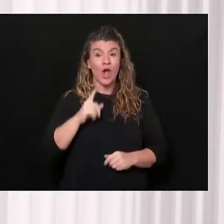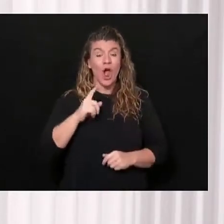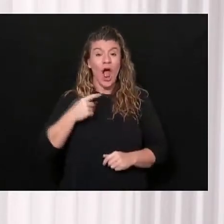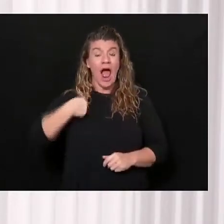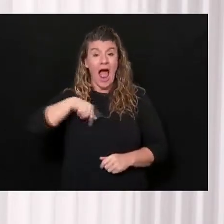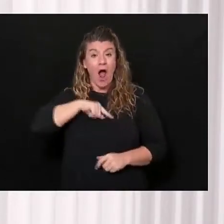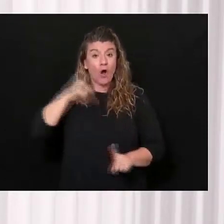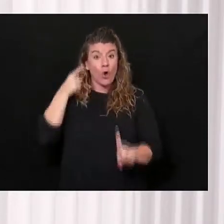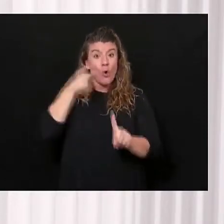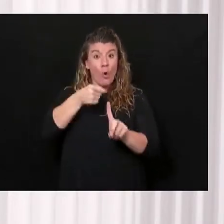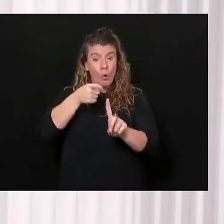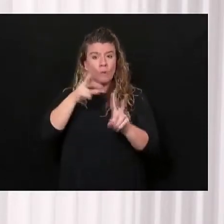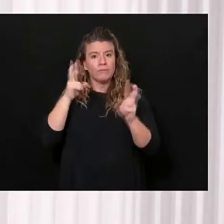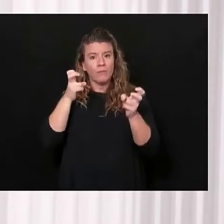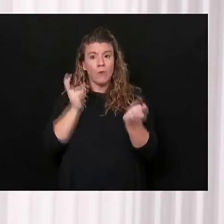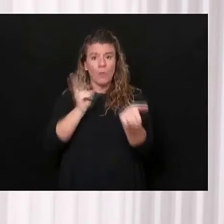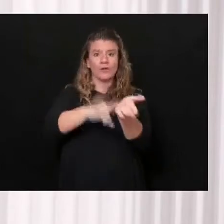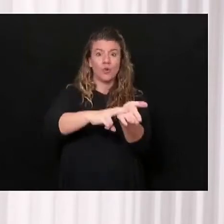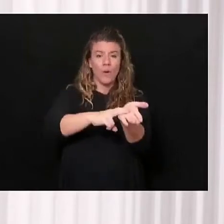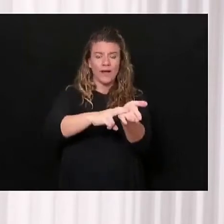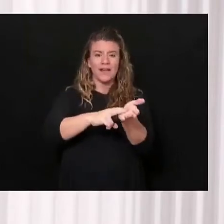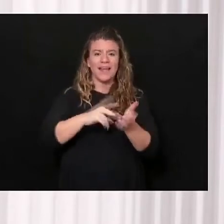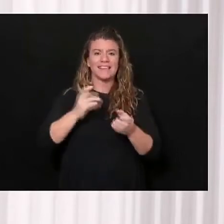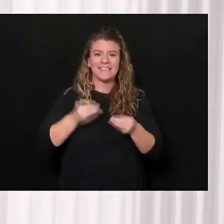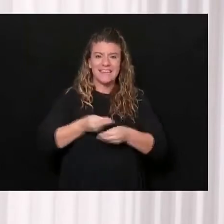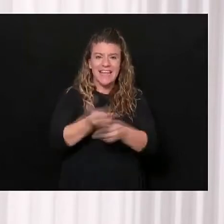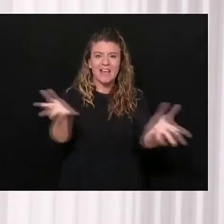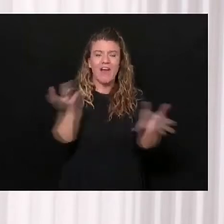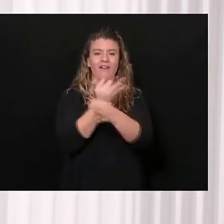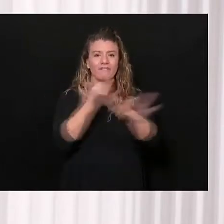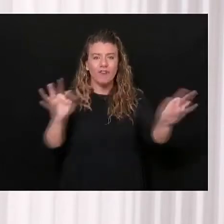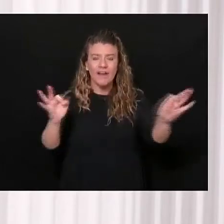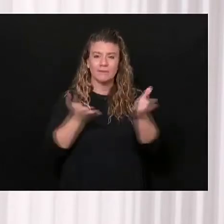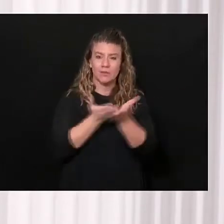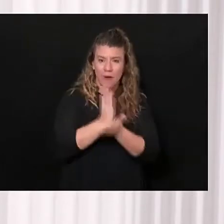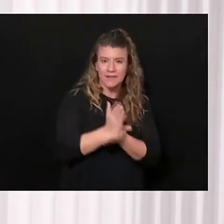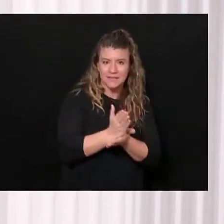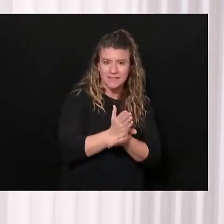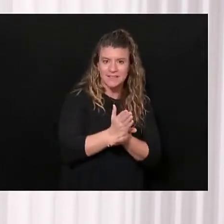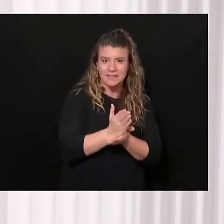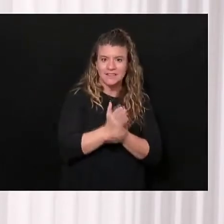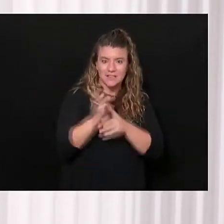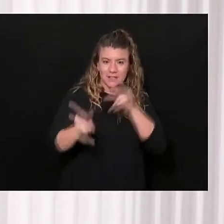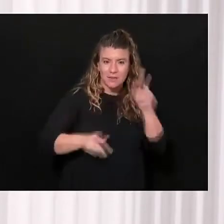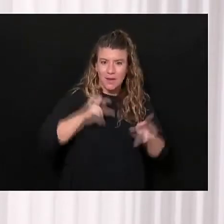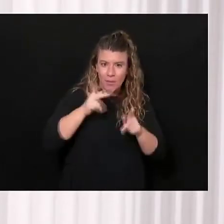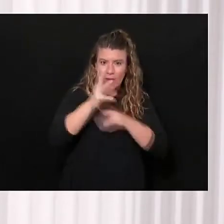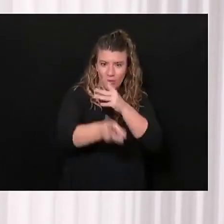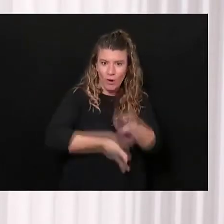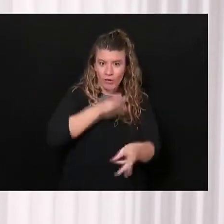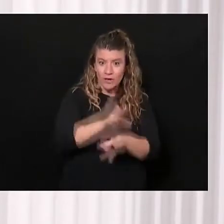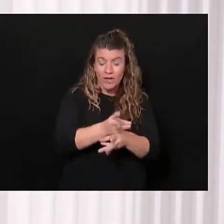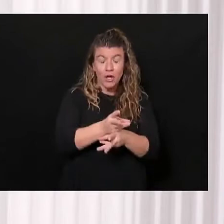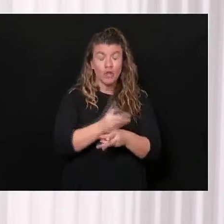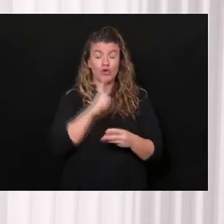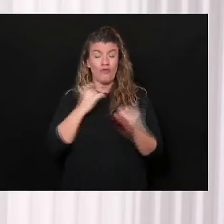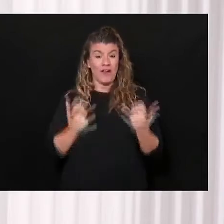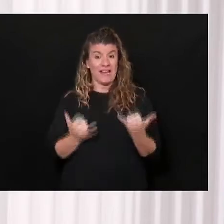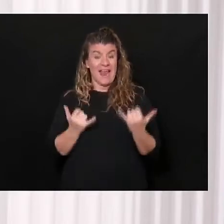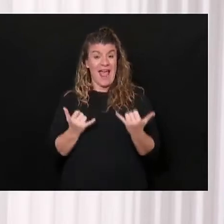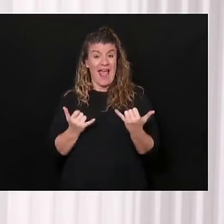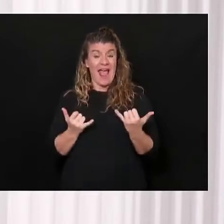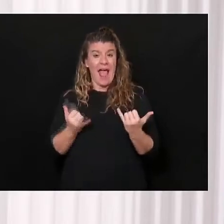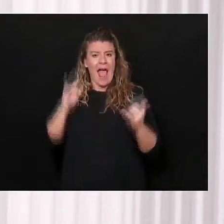and rights that the governor mentioned earlier in the comments. So for us today, I would hope that